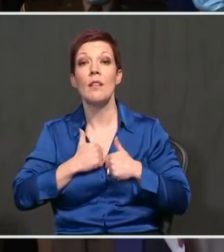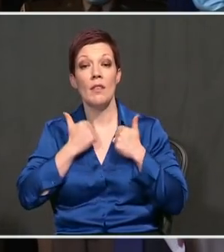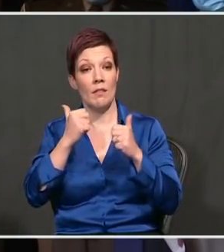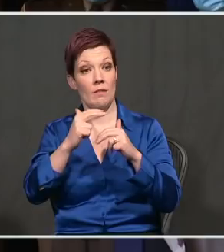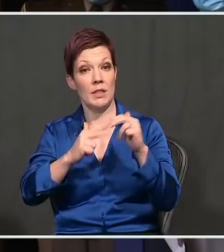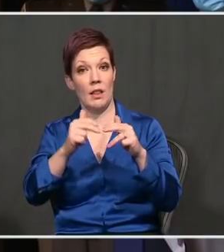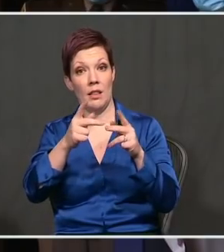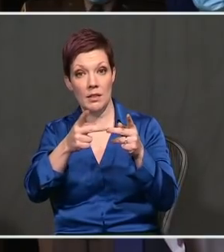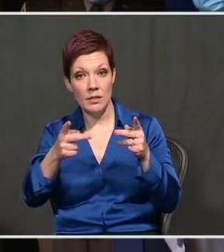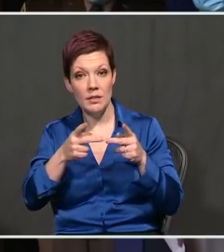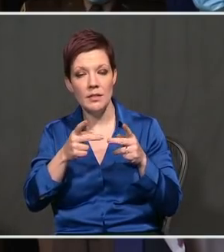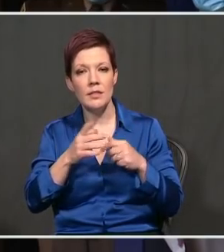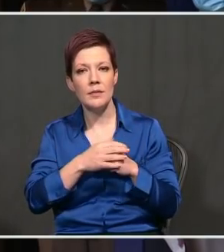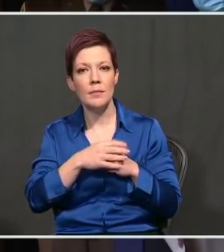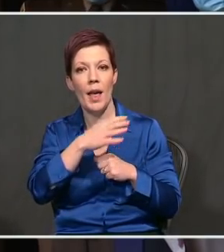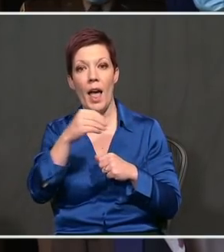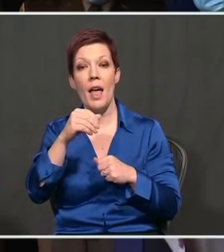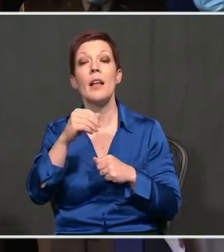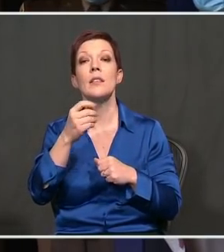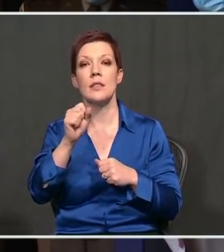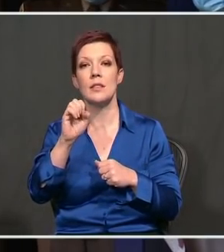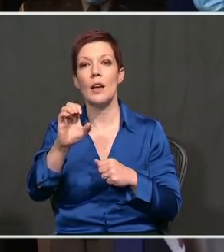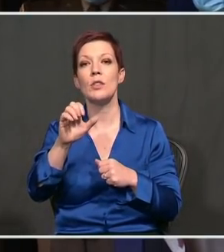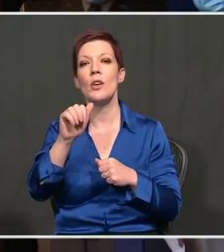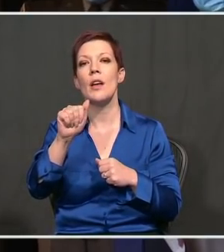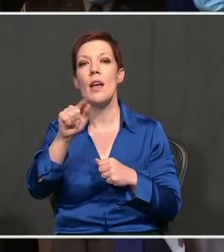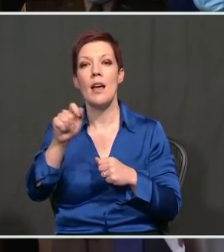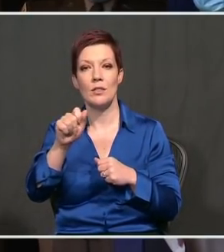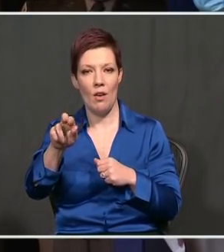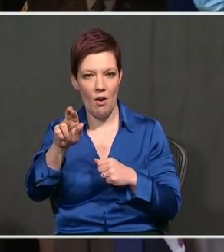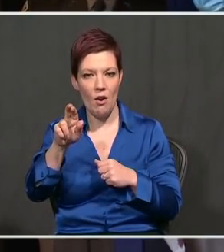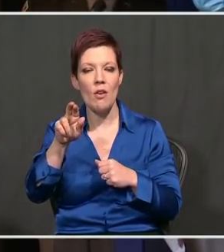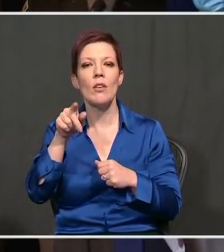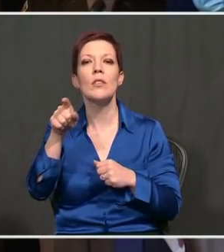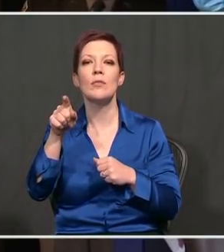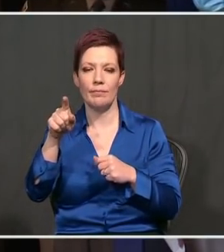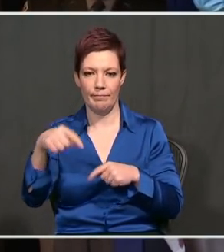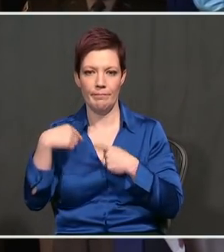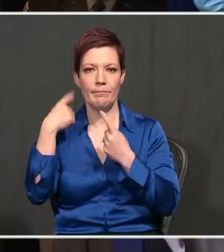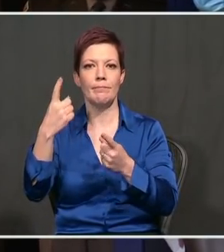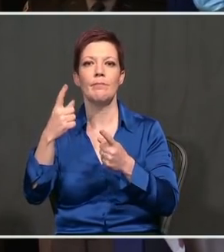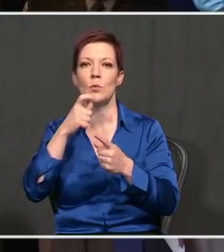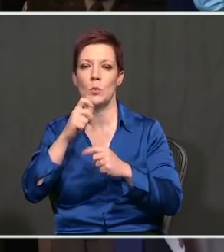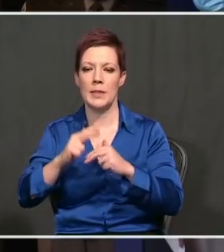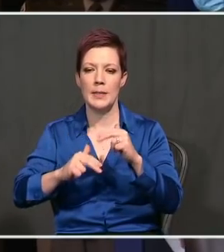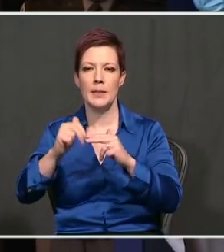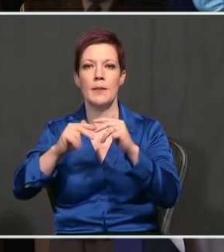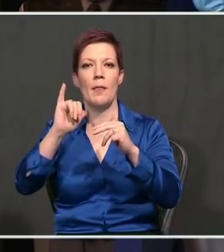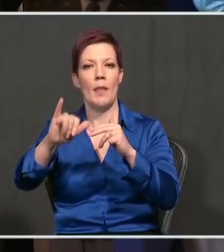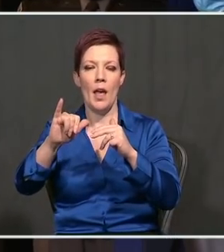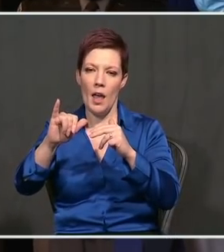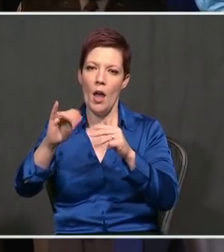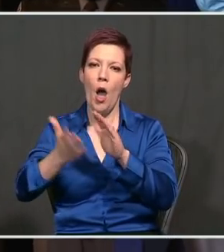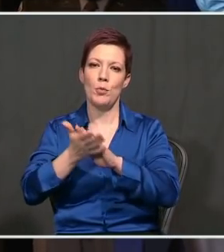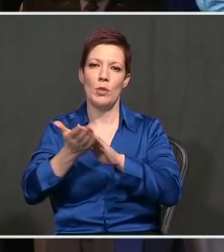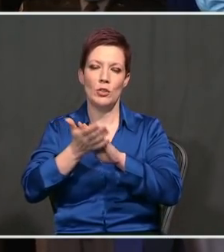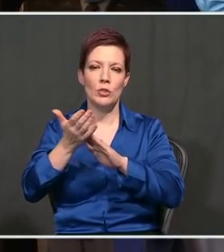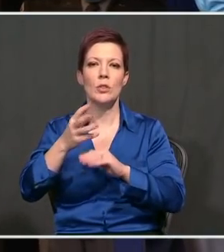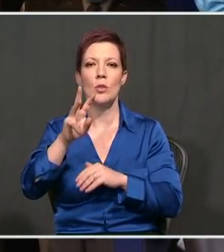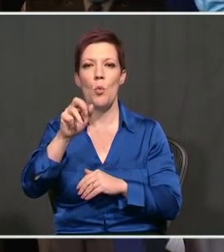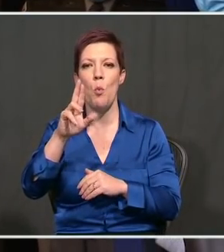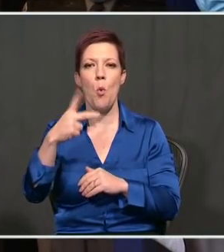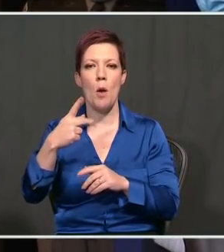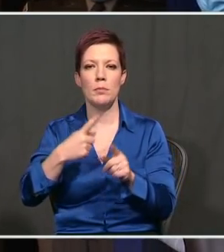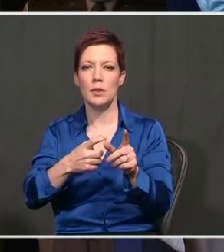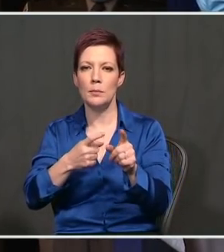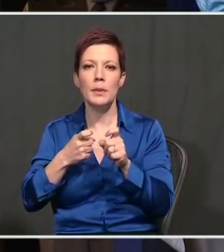Secretary Azar, who's been the architect of Operation Warp Speed from the start, will interview Governors Abbott, DeSantis, Edwards,